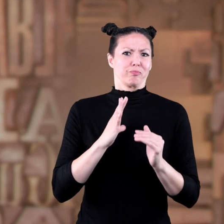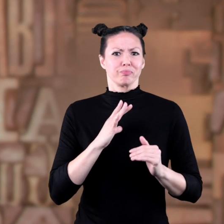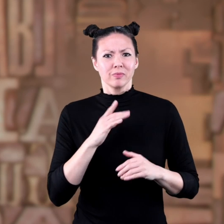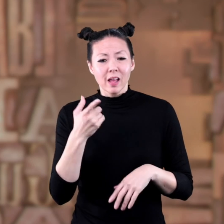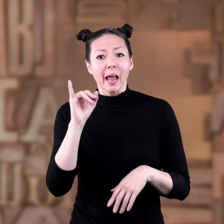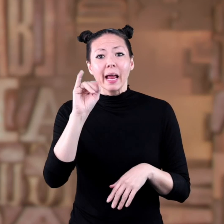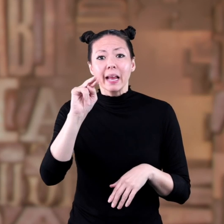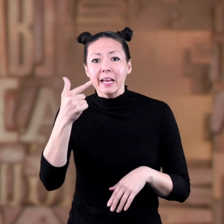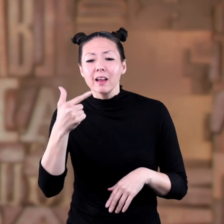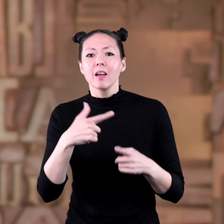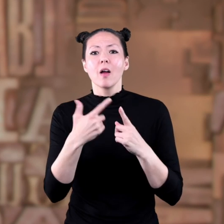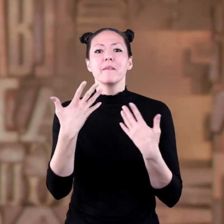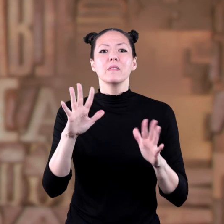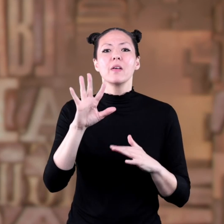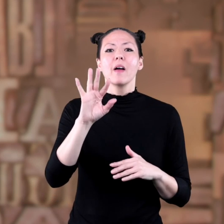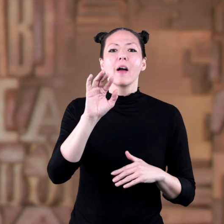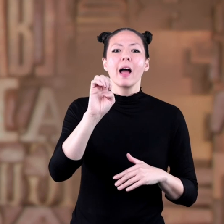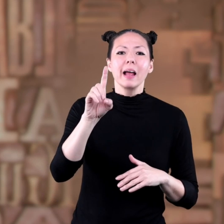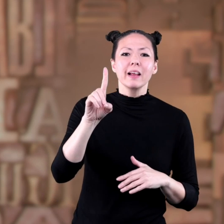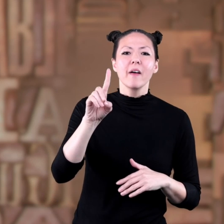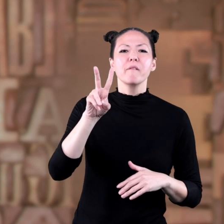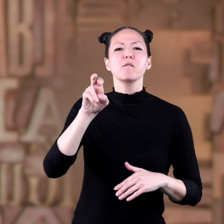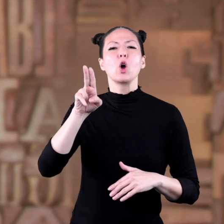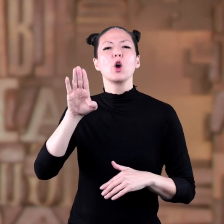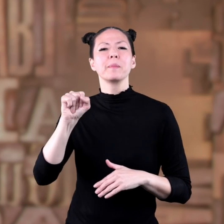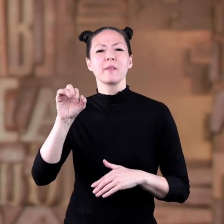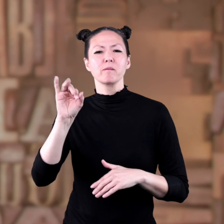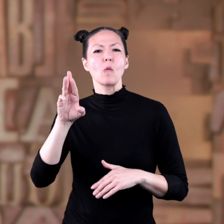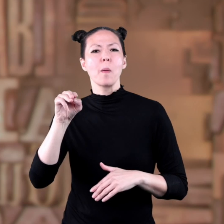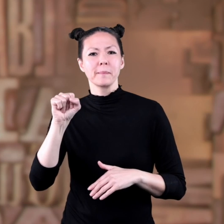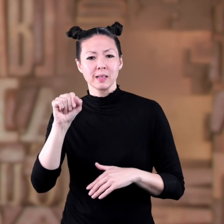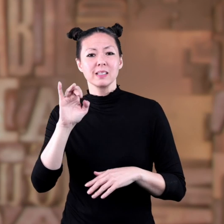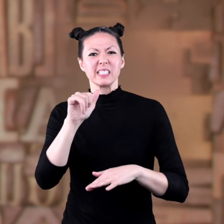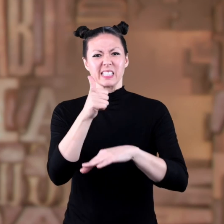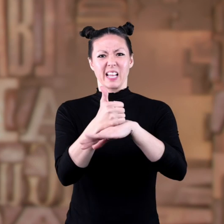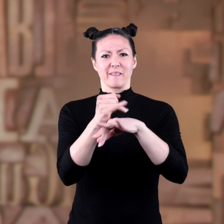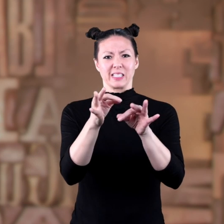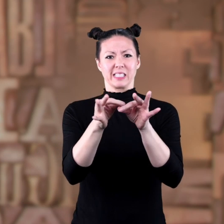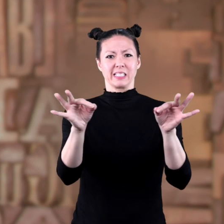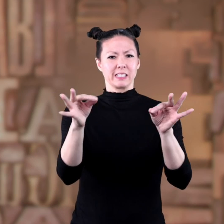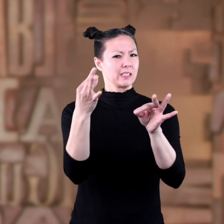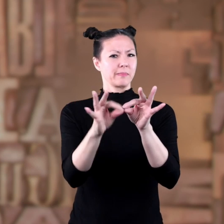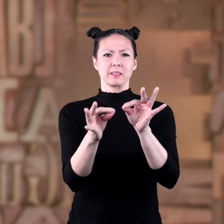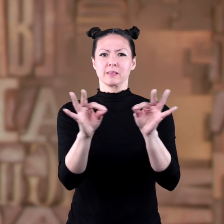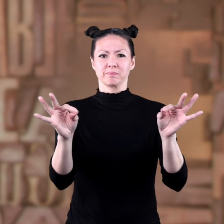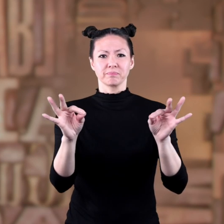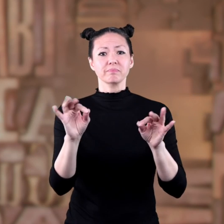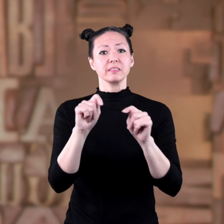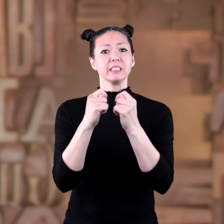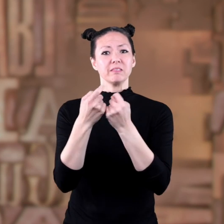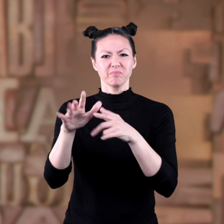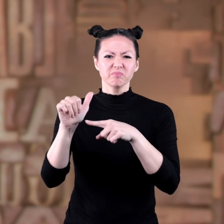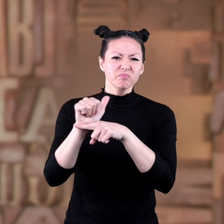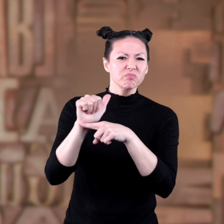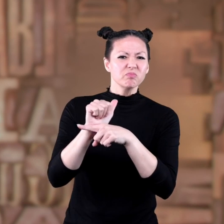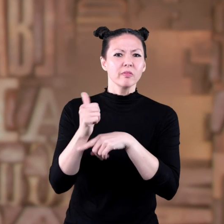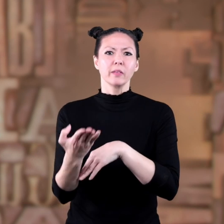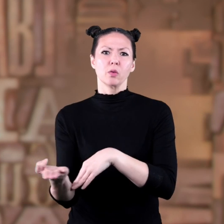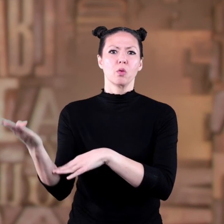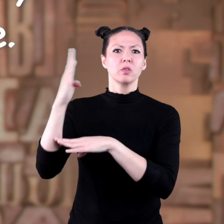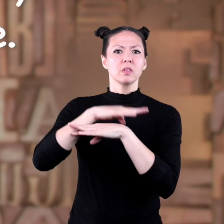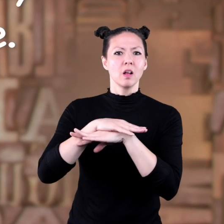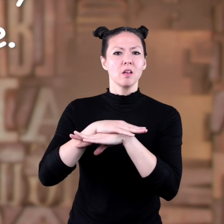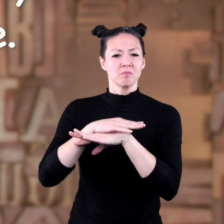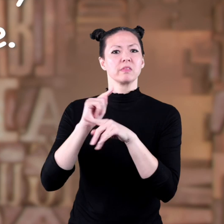is to use ing and ed verb forms. Take this set of simple sentences. The team practiced